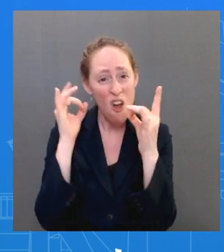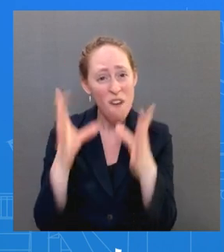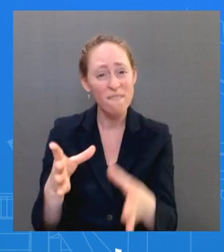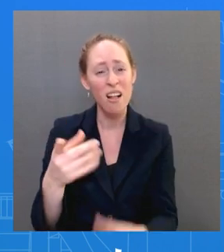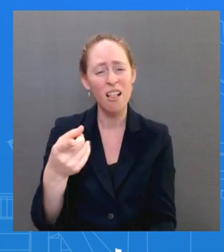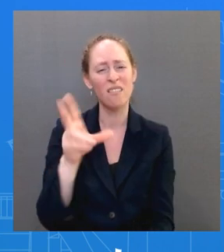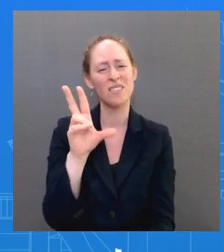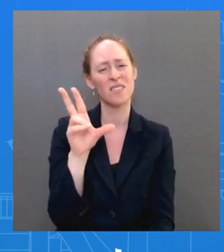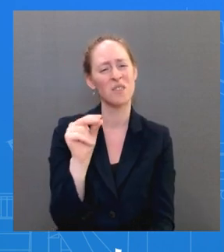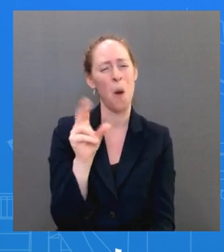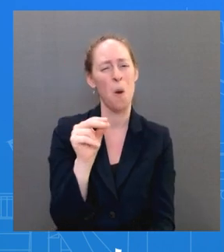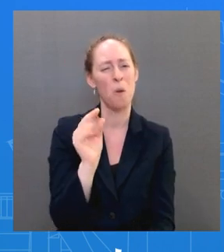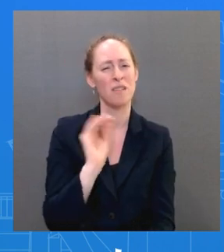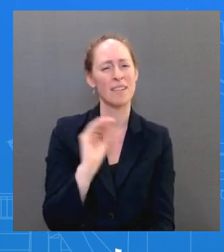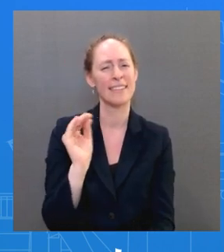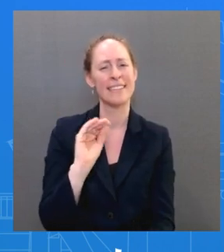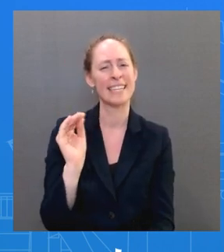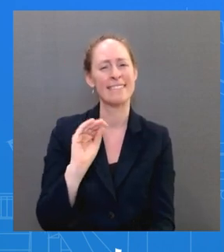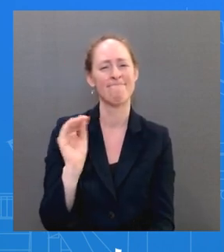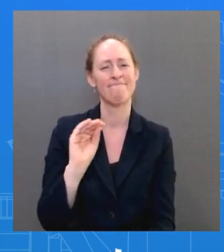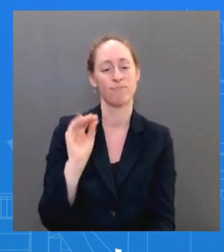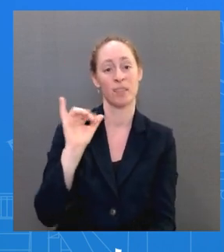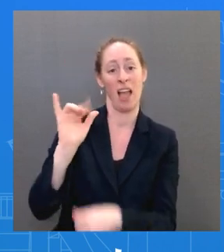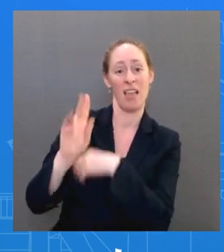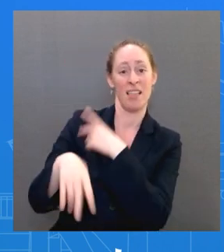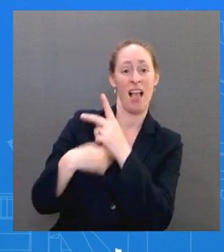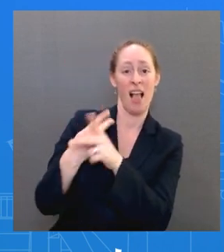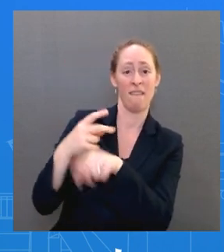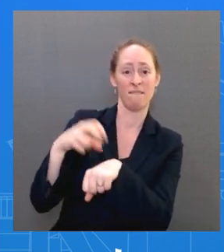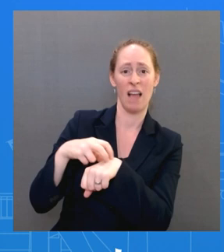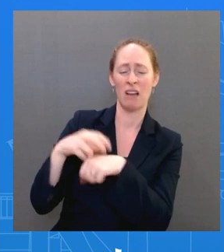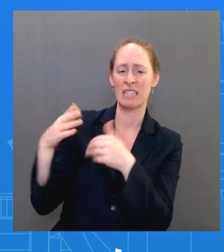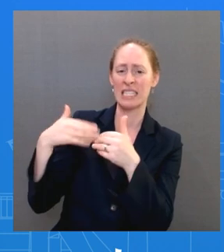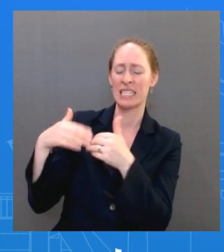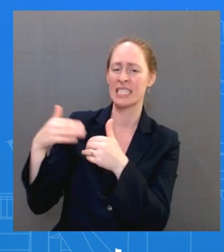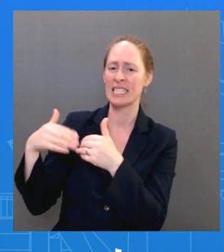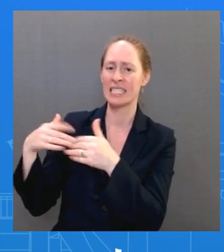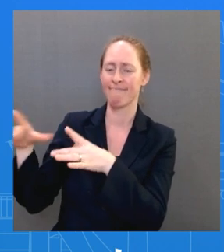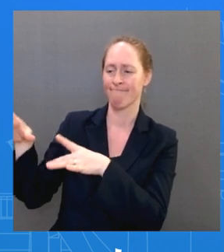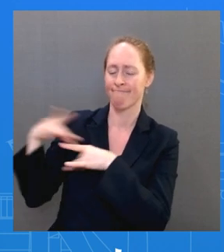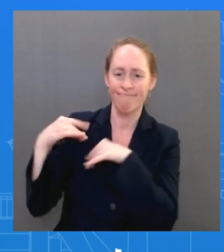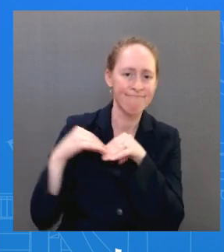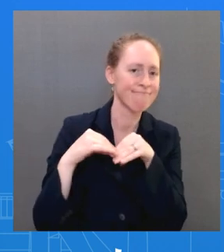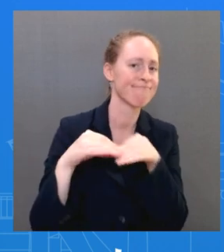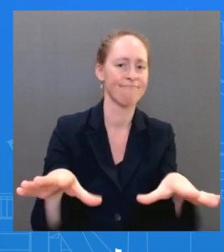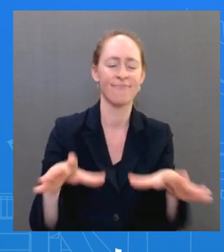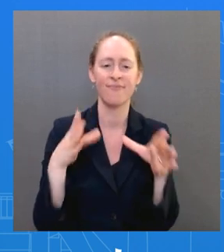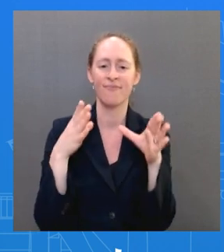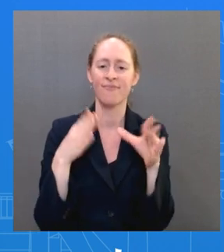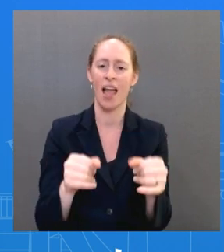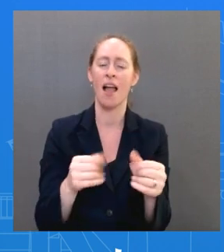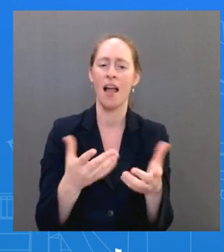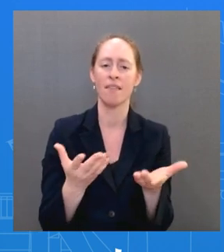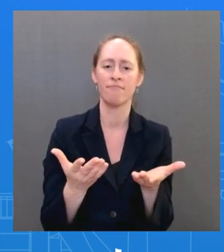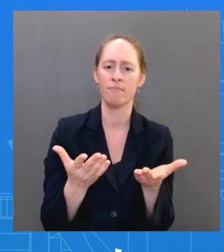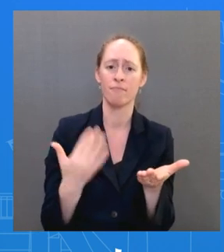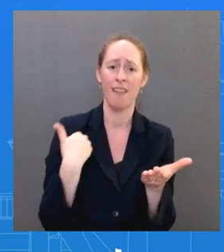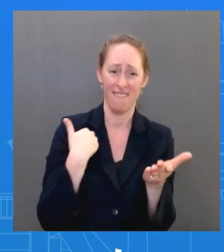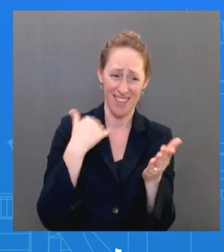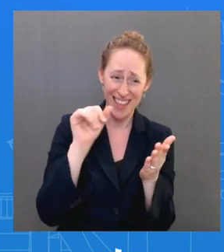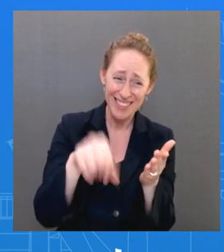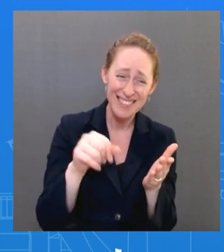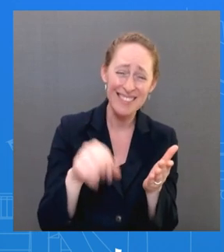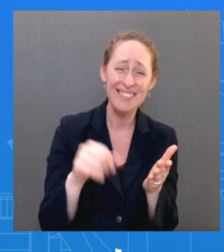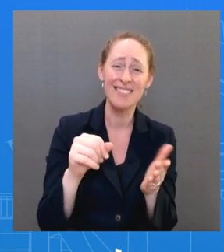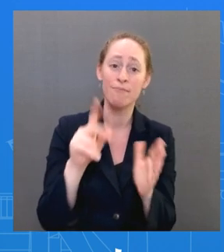things that, as a country, we have a whole set of policies that we recommend to try to keep infection numbers down. But the key is to try to continue to protect people from